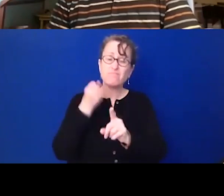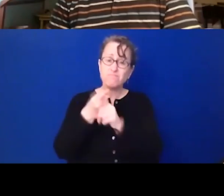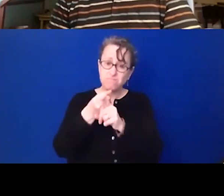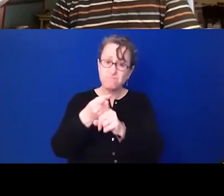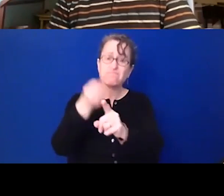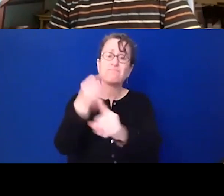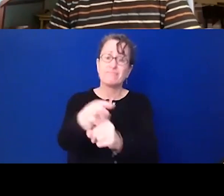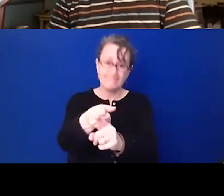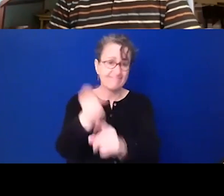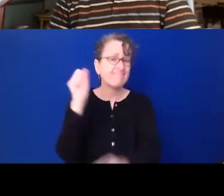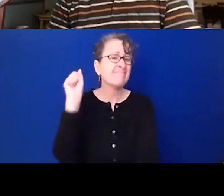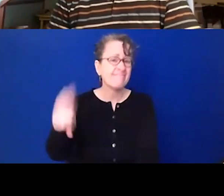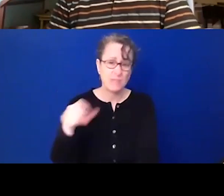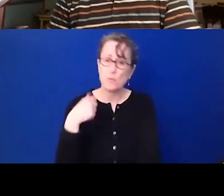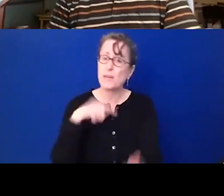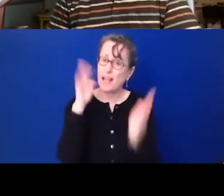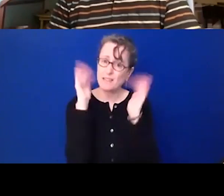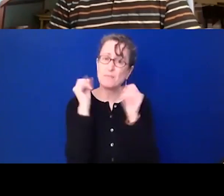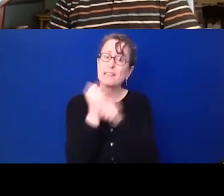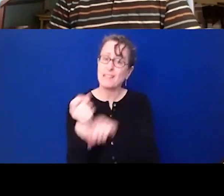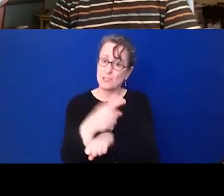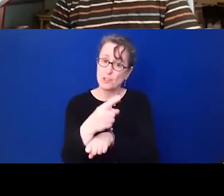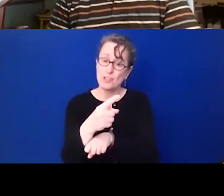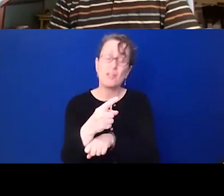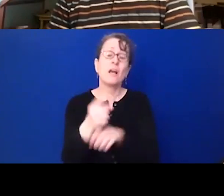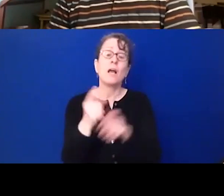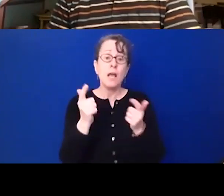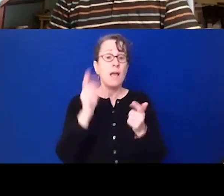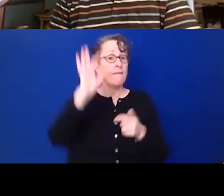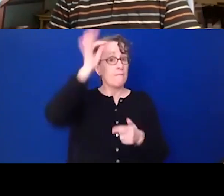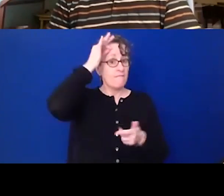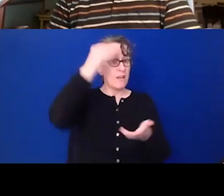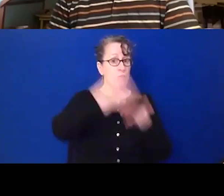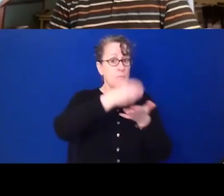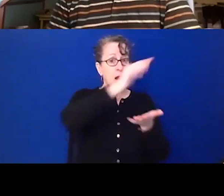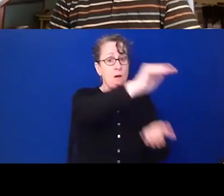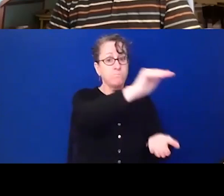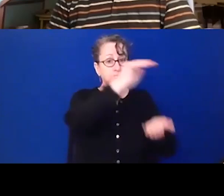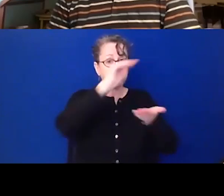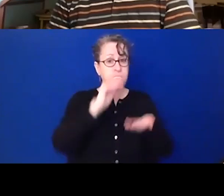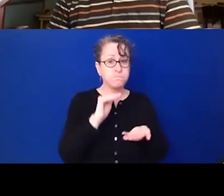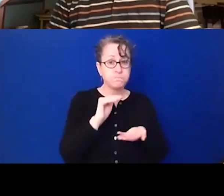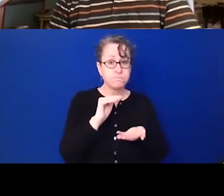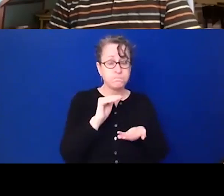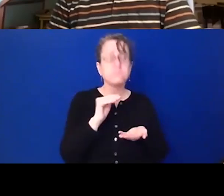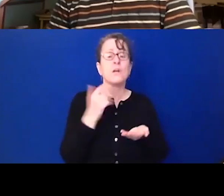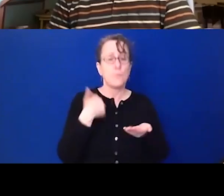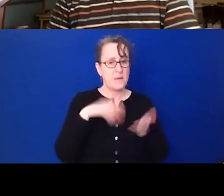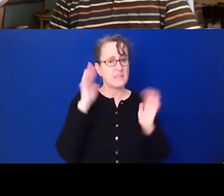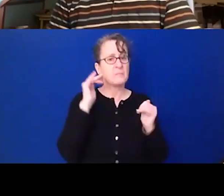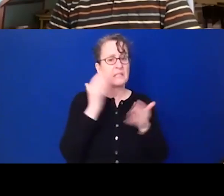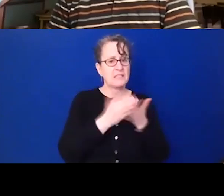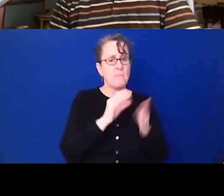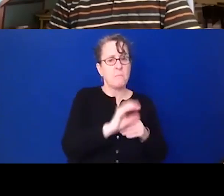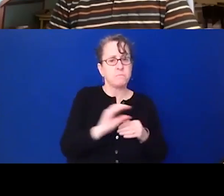anticipate using some of the ARPA money to restore stability to the parking fund. But